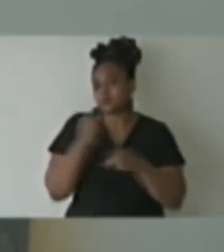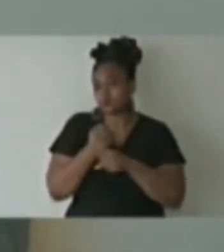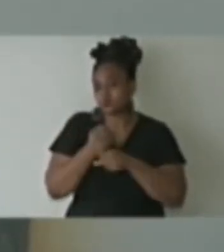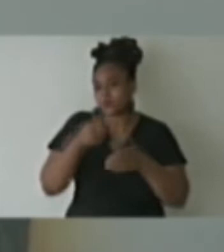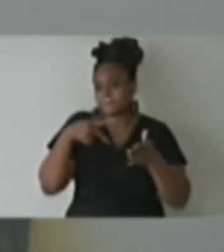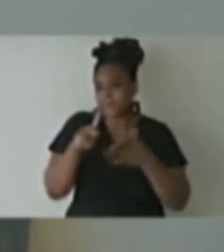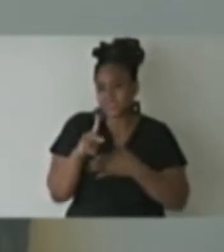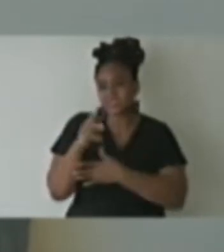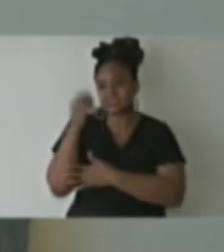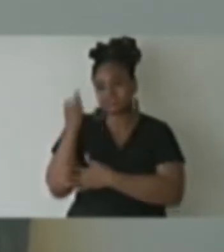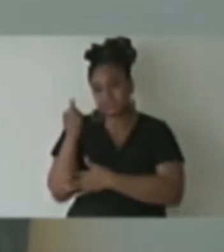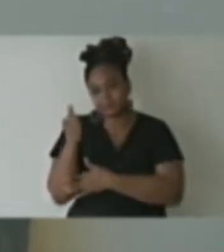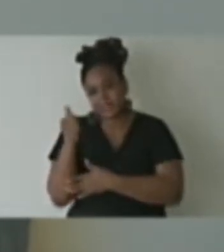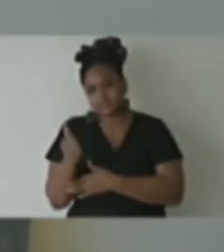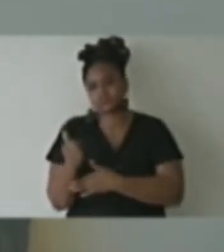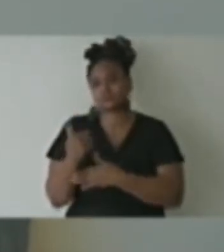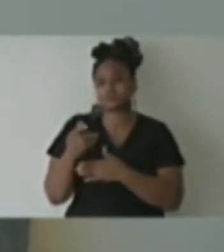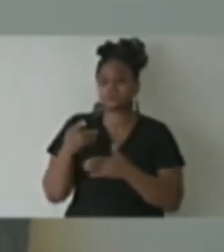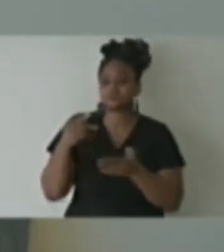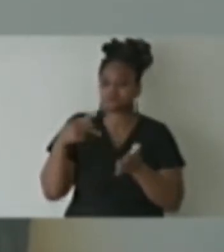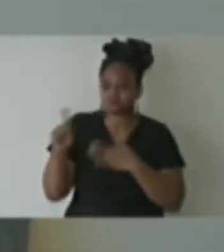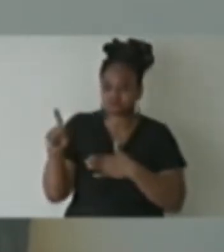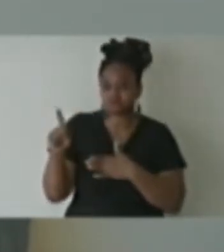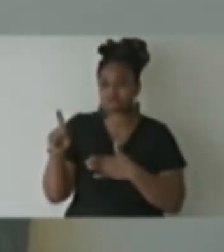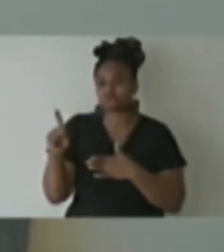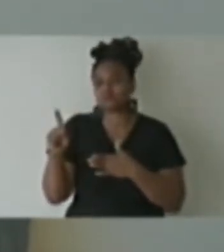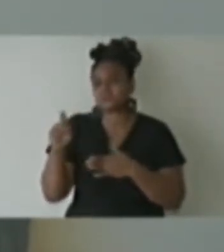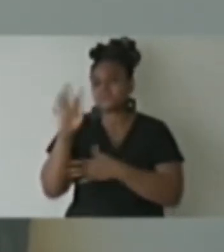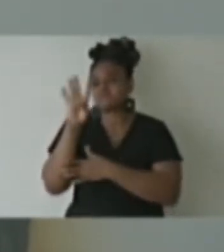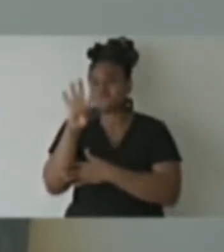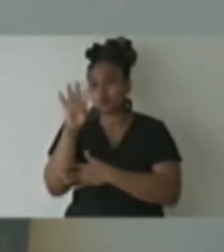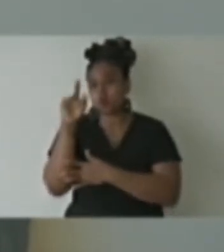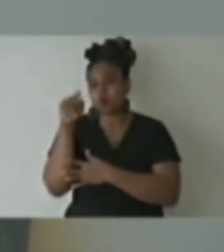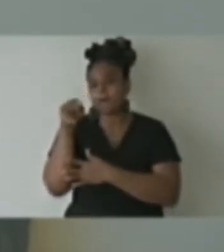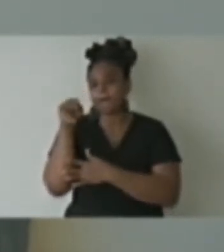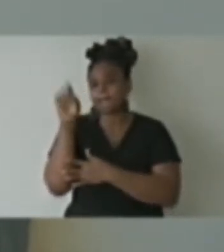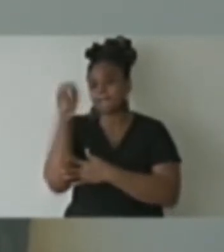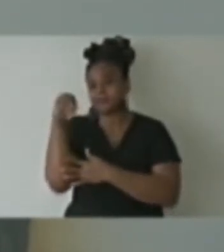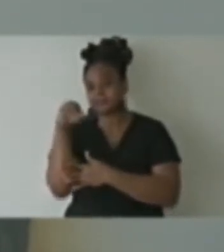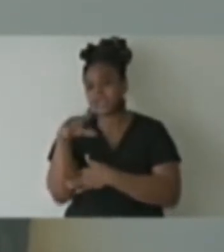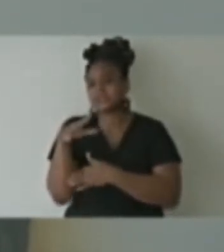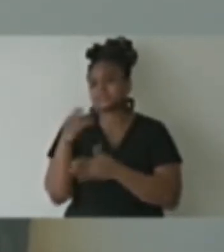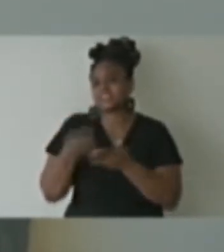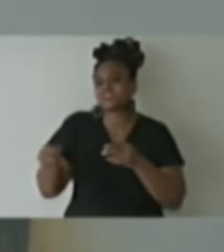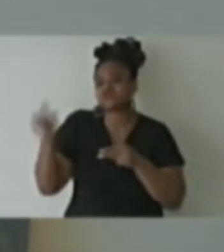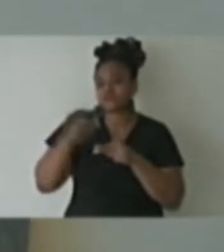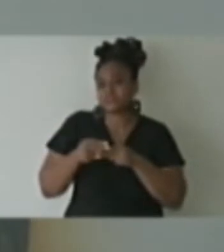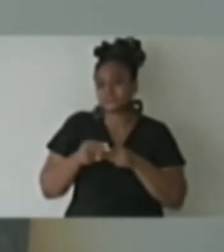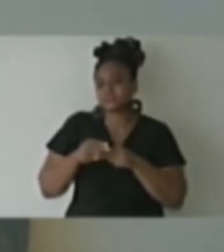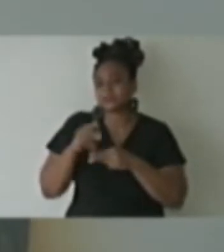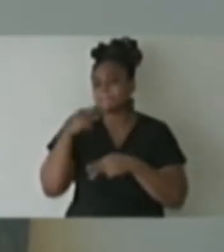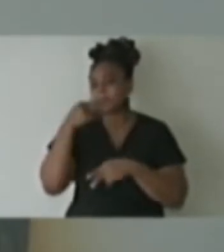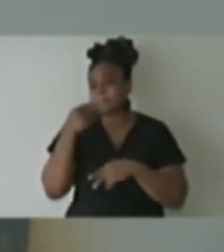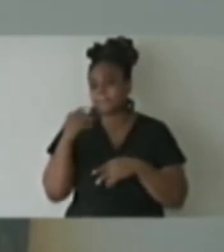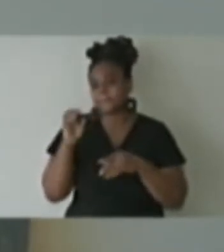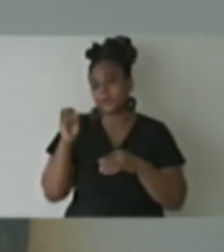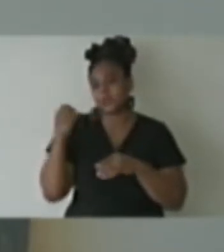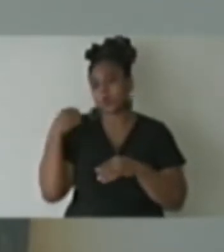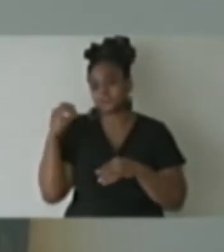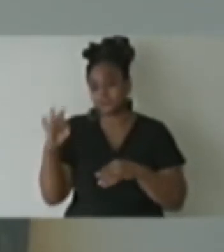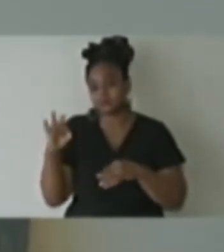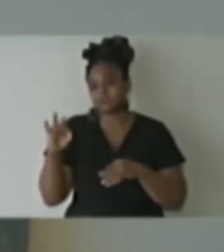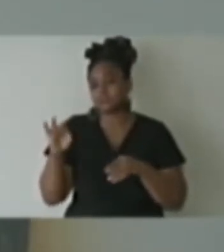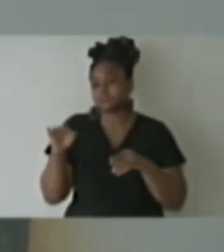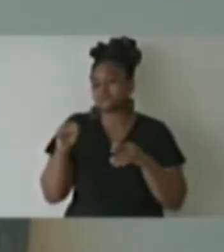pensions associated with the implementation of the 4% increase for public offices. Despite a